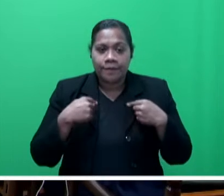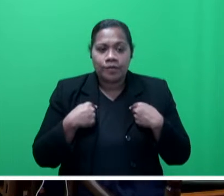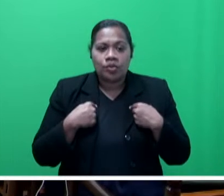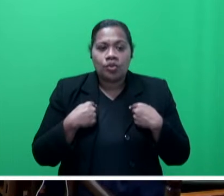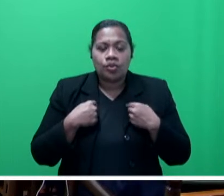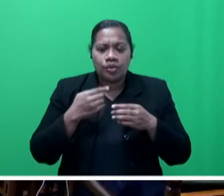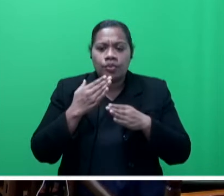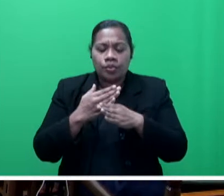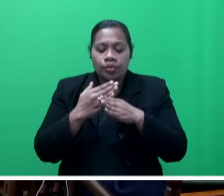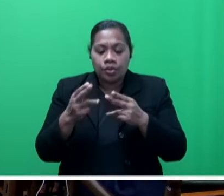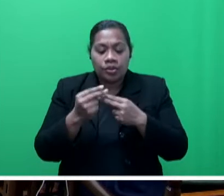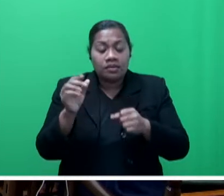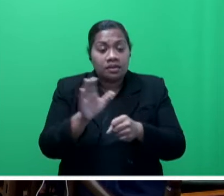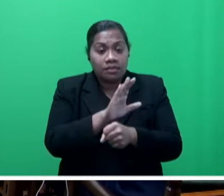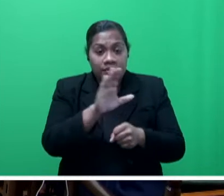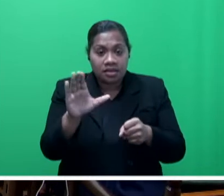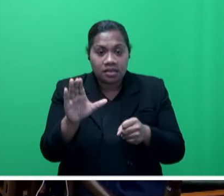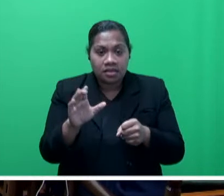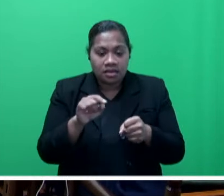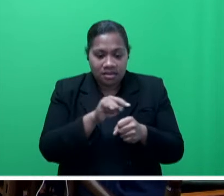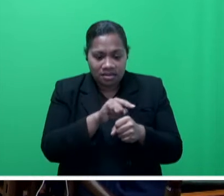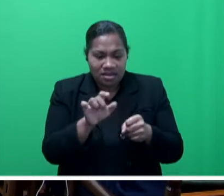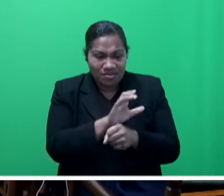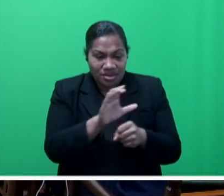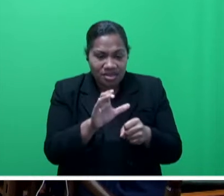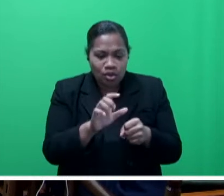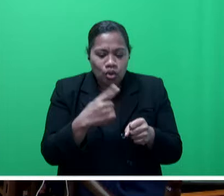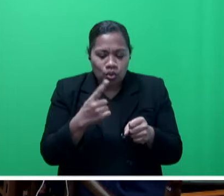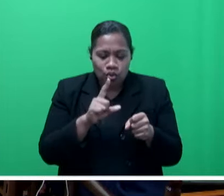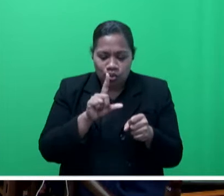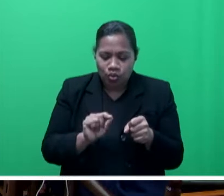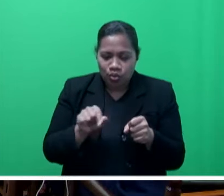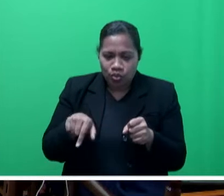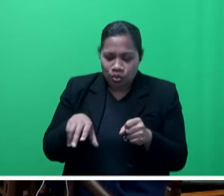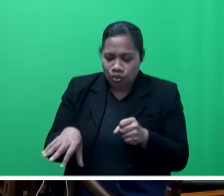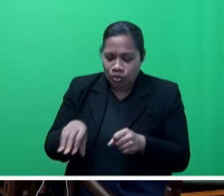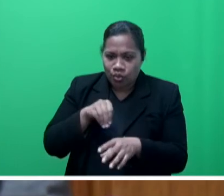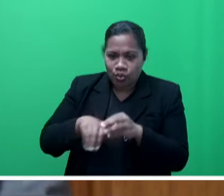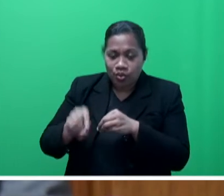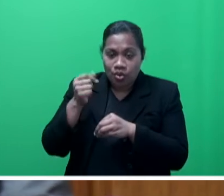with companies that are interested in extracting groundwater. Our MRD has helped them out in